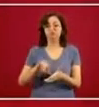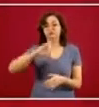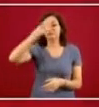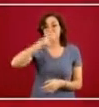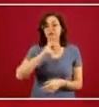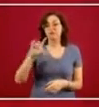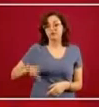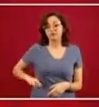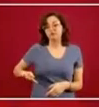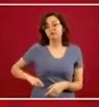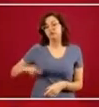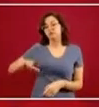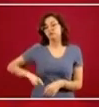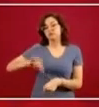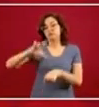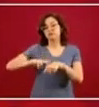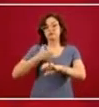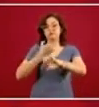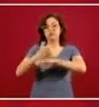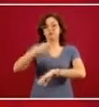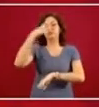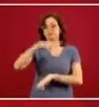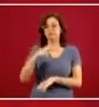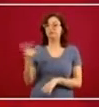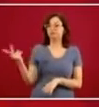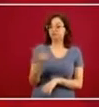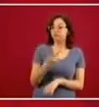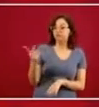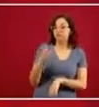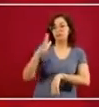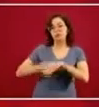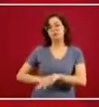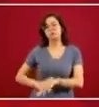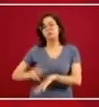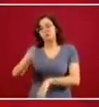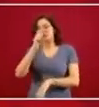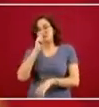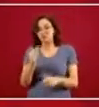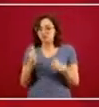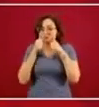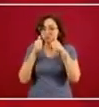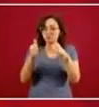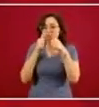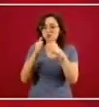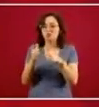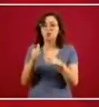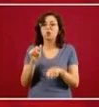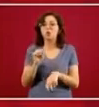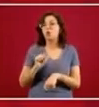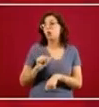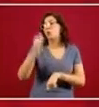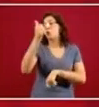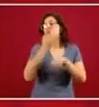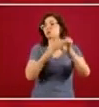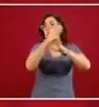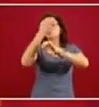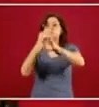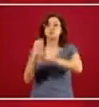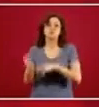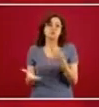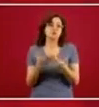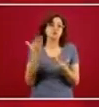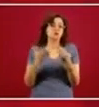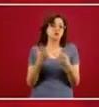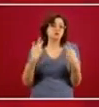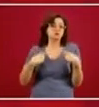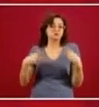in the Mexico Valley area, it is obviously to be expected that the governor of the state of